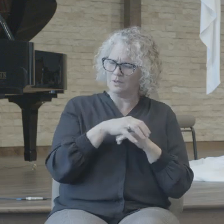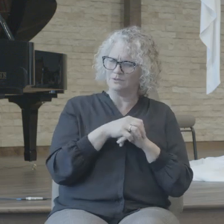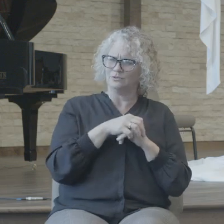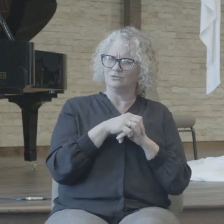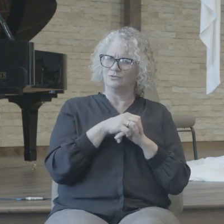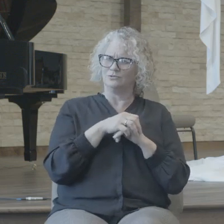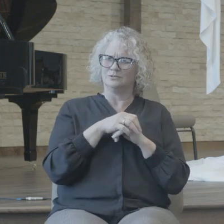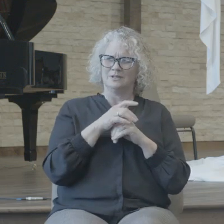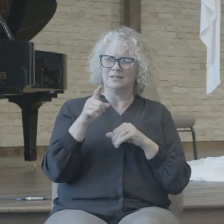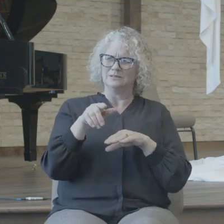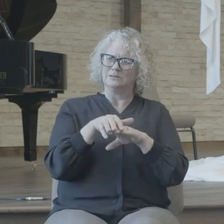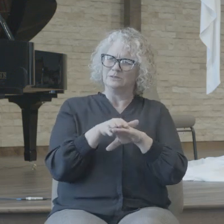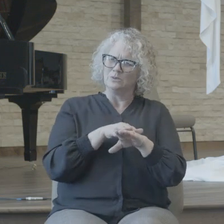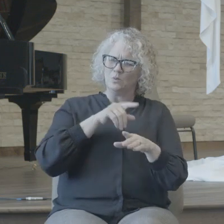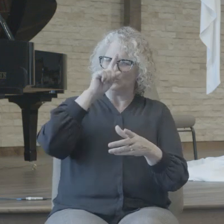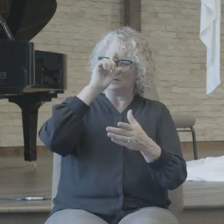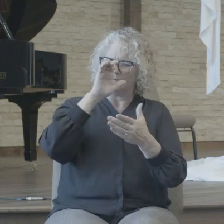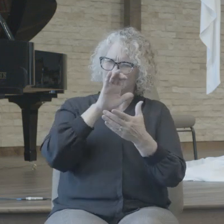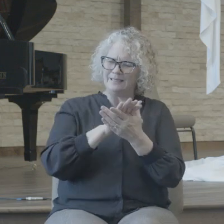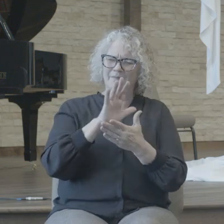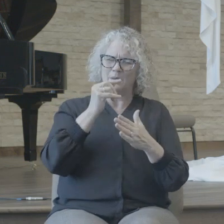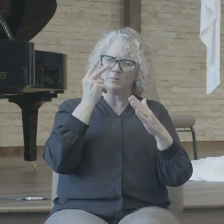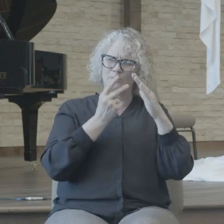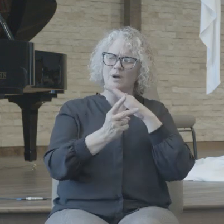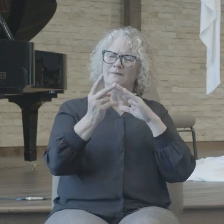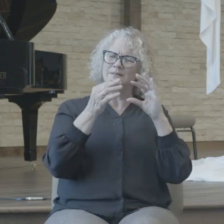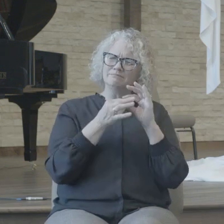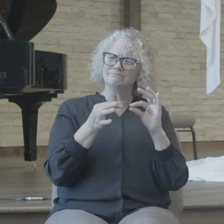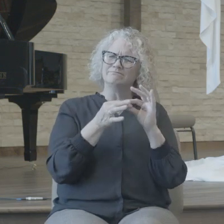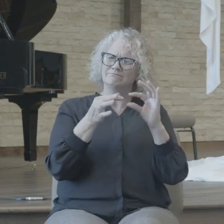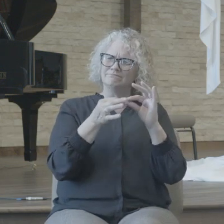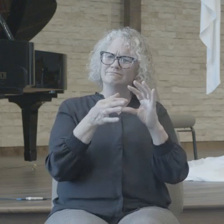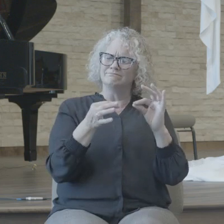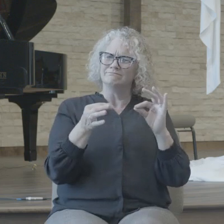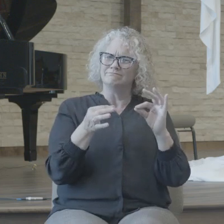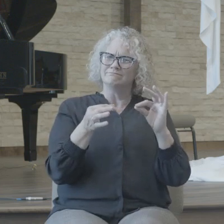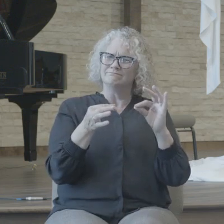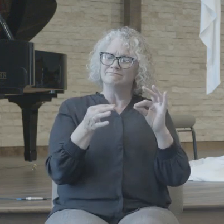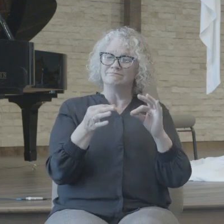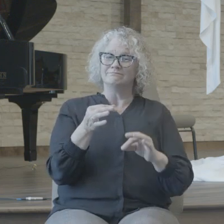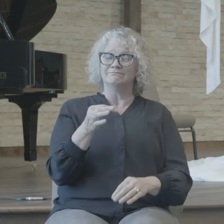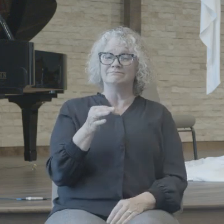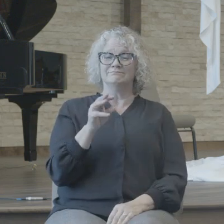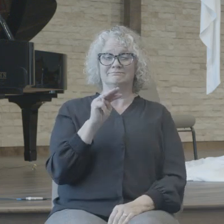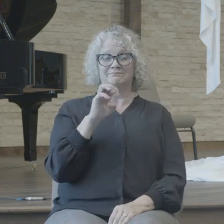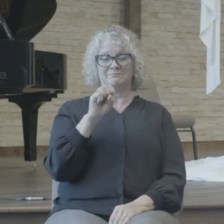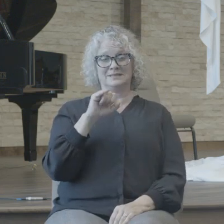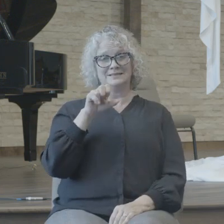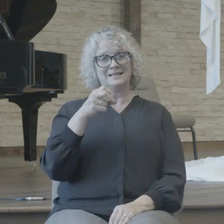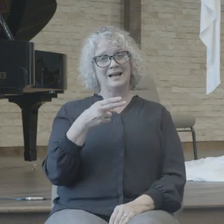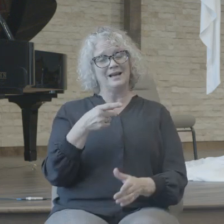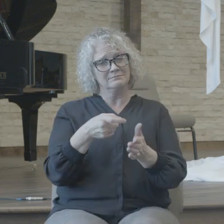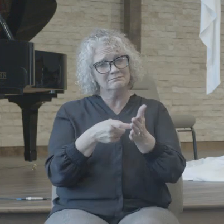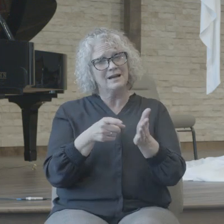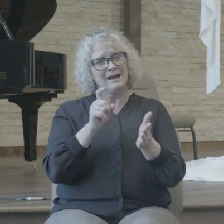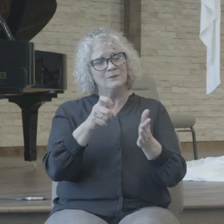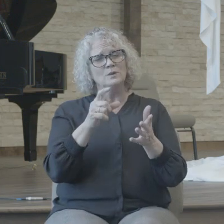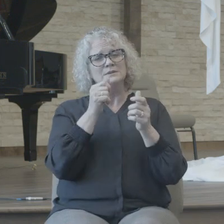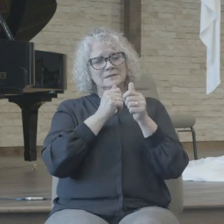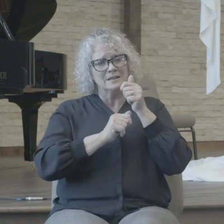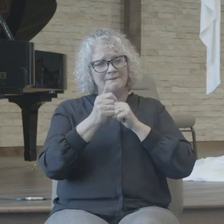believe all that the prophets have spoken. Did not the Messiah have to suffer these things and then enter his